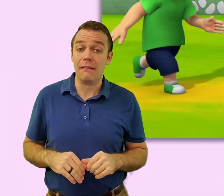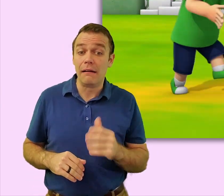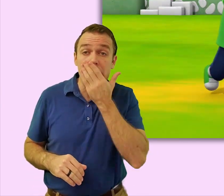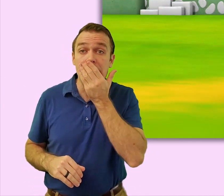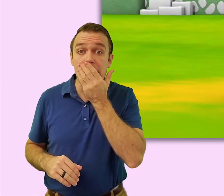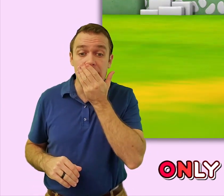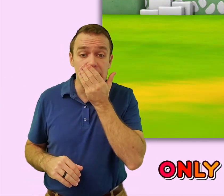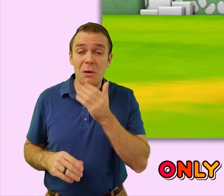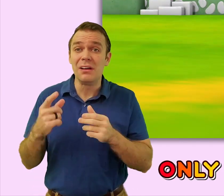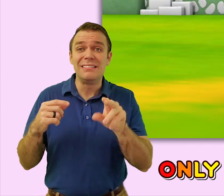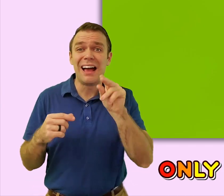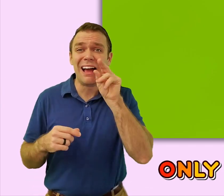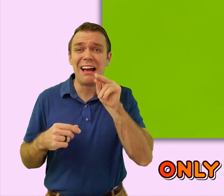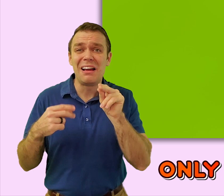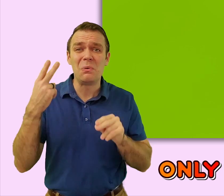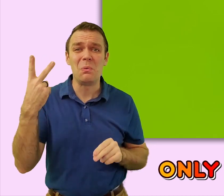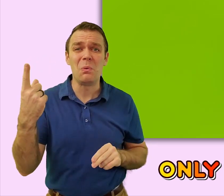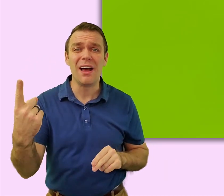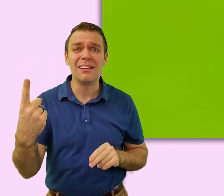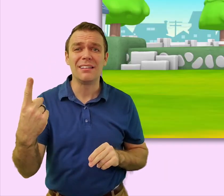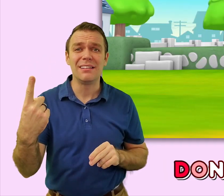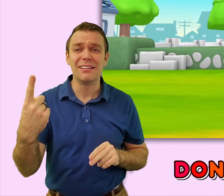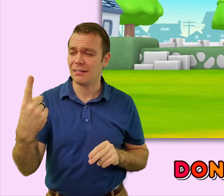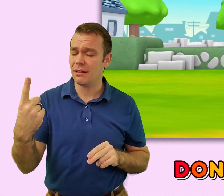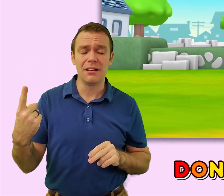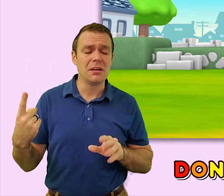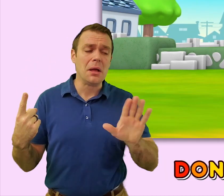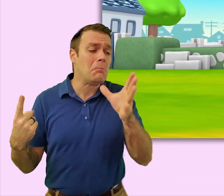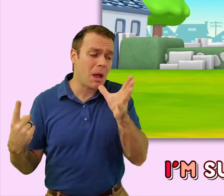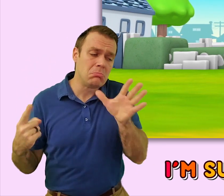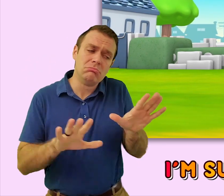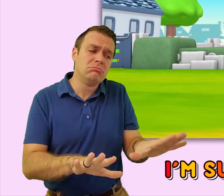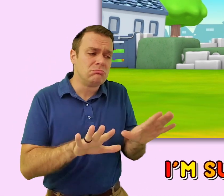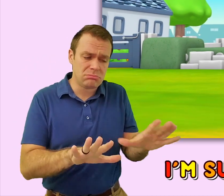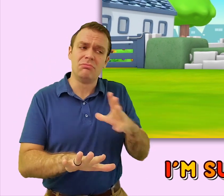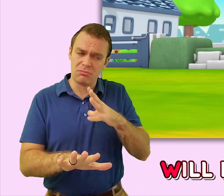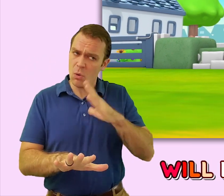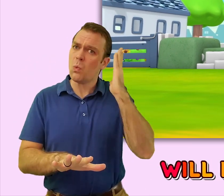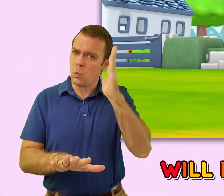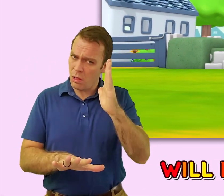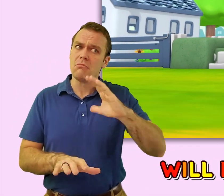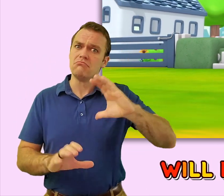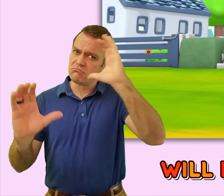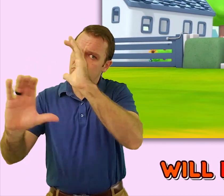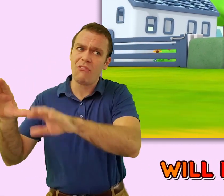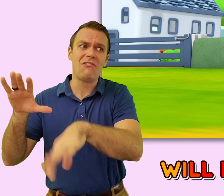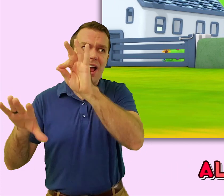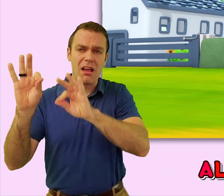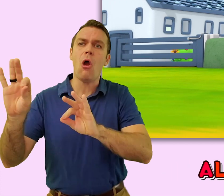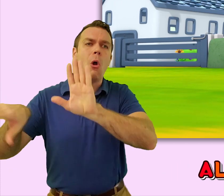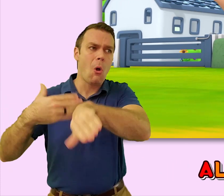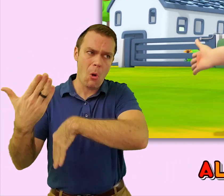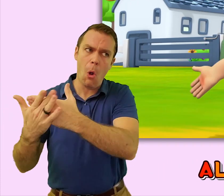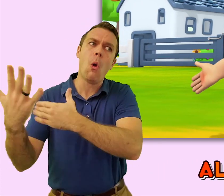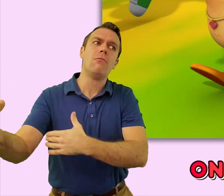goodbye? Uh-oh, only 1 little duck left. Don't worry, Mama Duck. I'm sure the Boom Buddies will find them, and they'll all